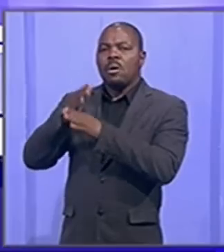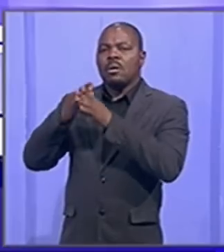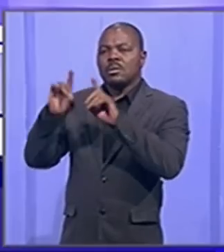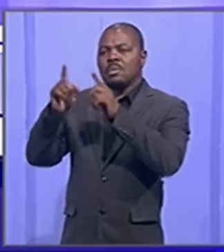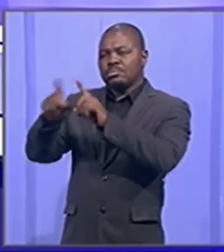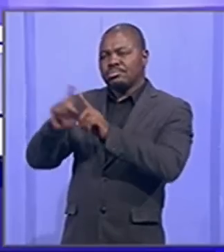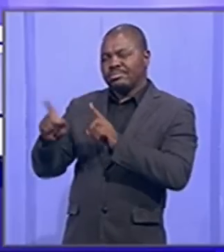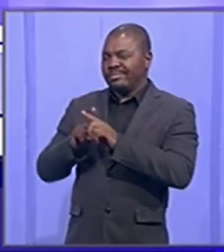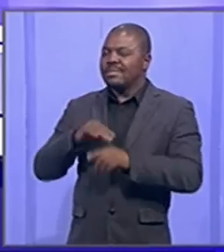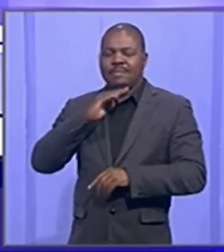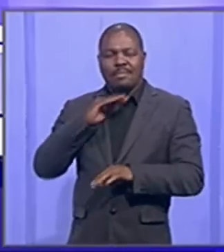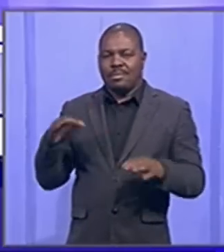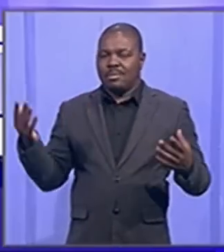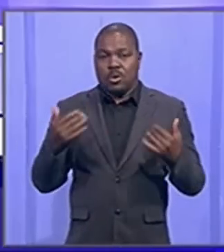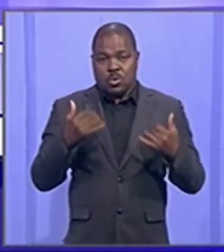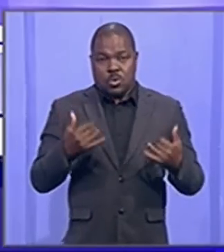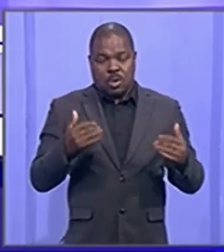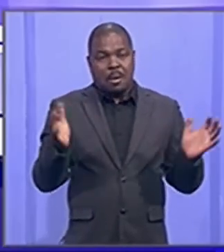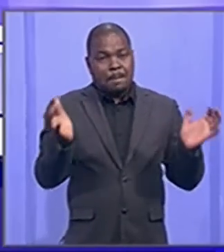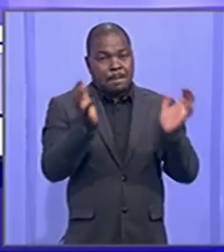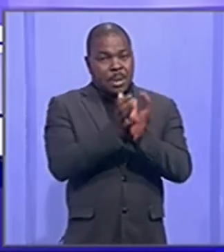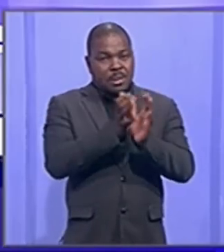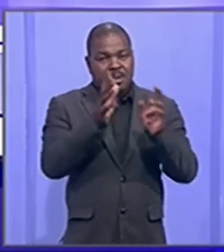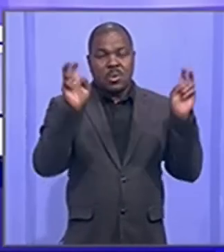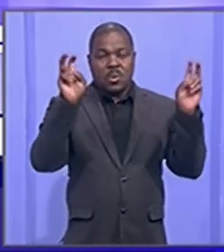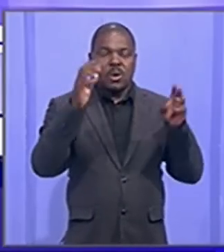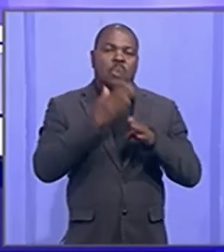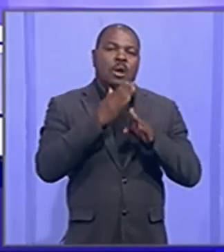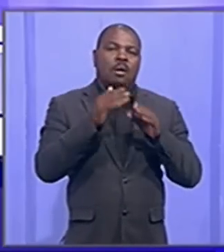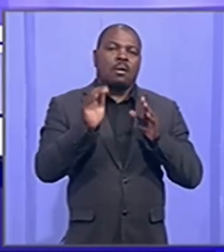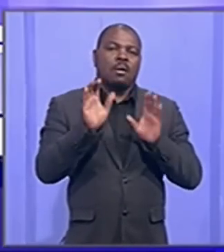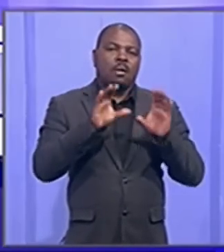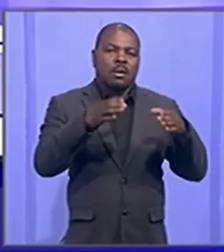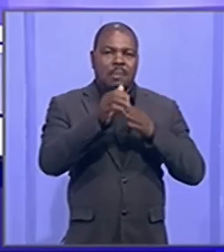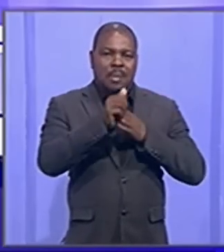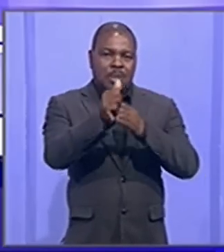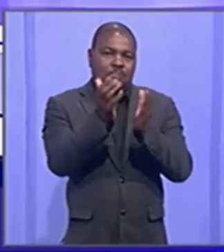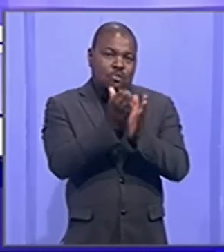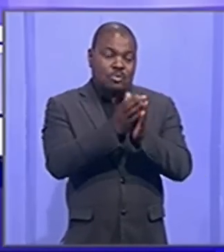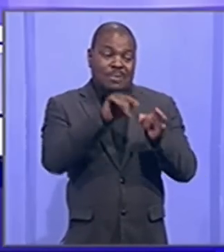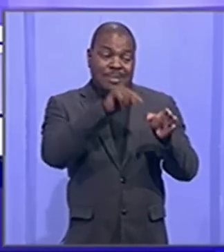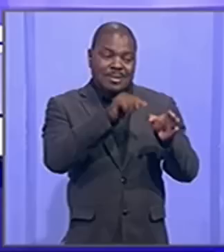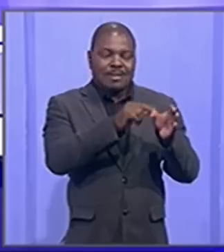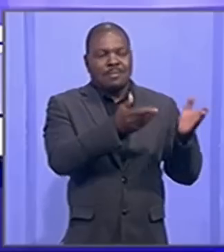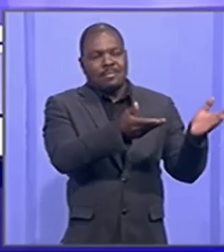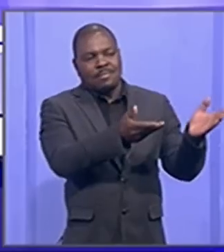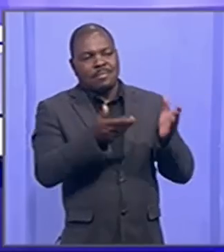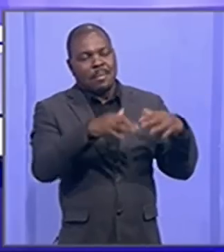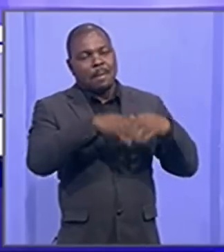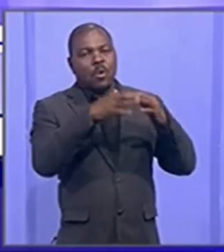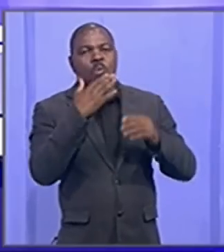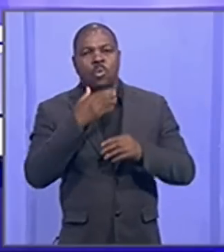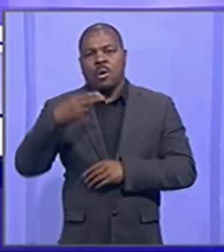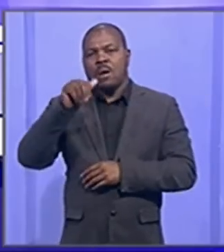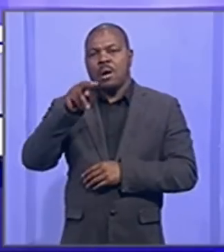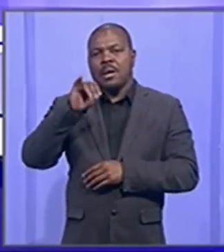a taolo. Se se tšweletše mafelelong a kopane yeo e bitšwago Working Class Leadership School yeo e biditšwego ke Chris Hani